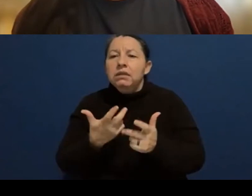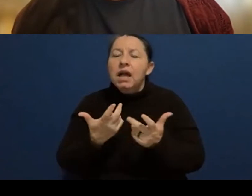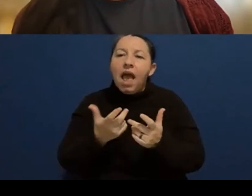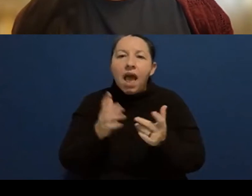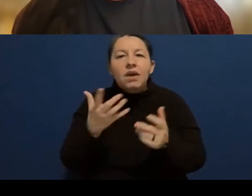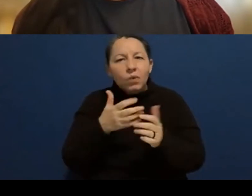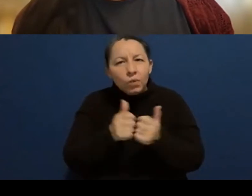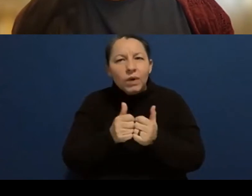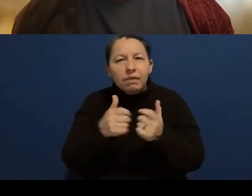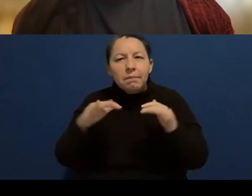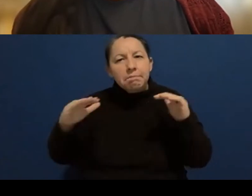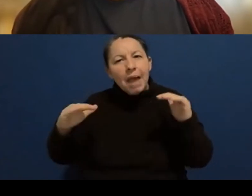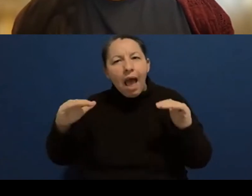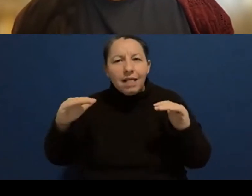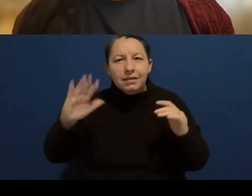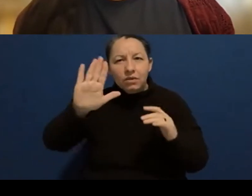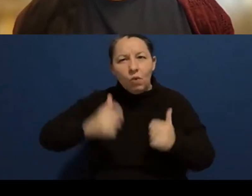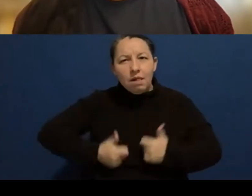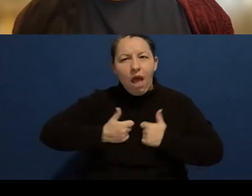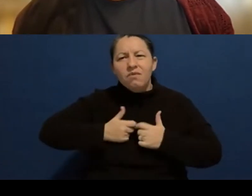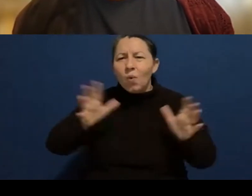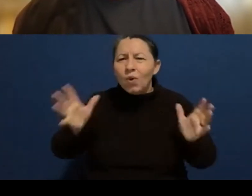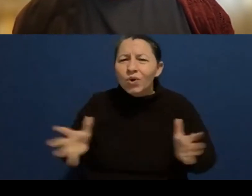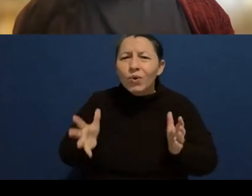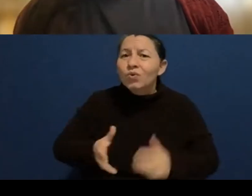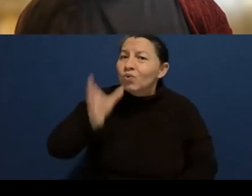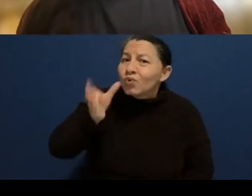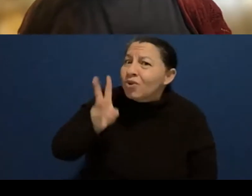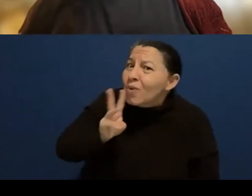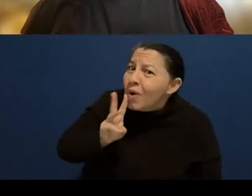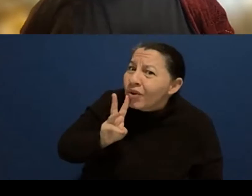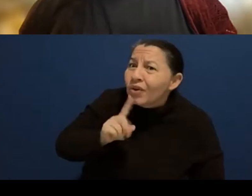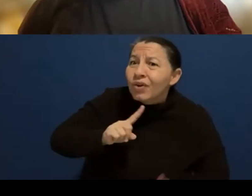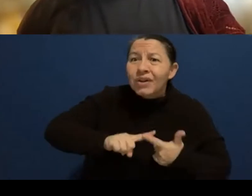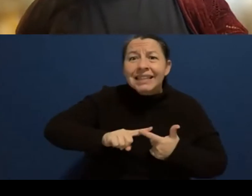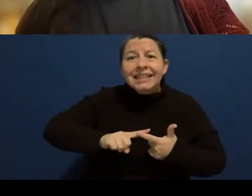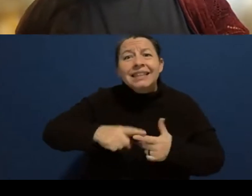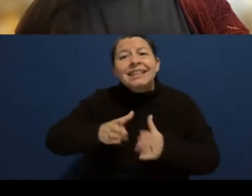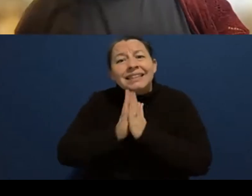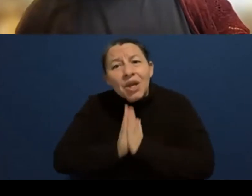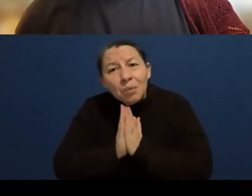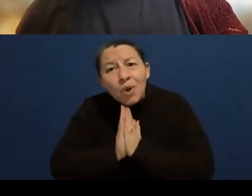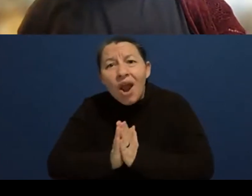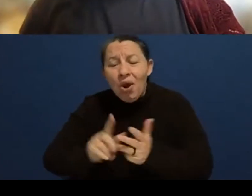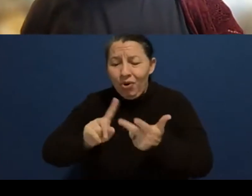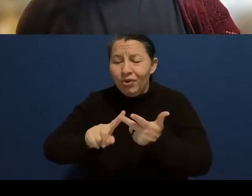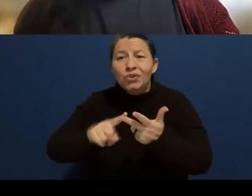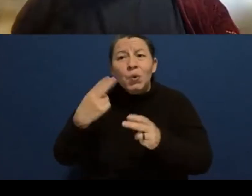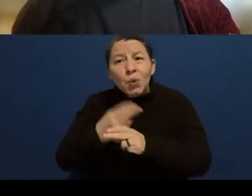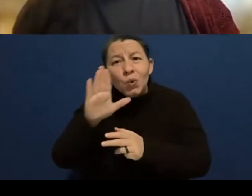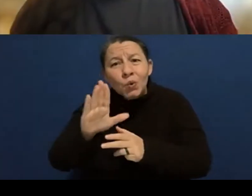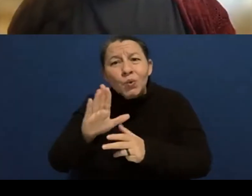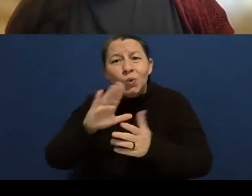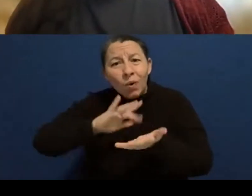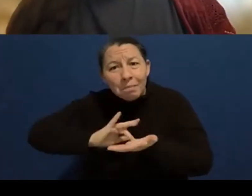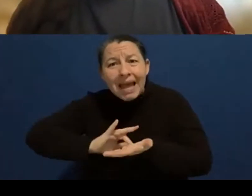use your medicines, to say your prayers, and to be good to yourself as you go about your day and